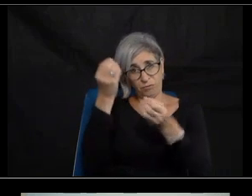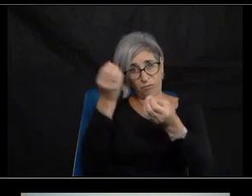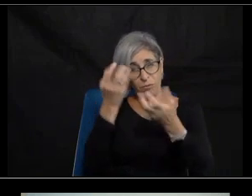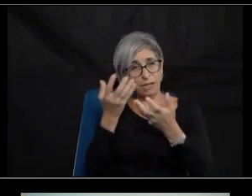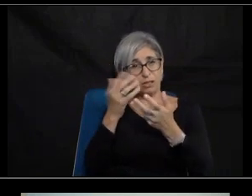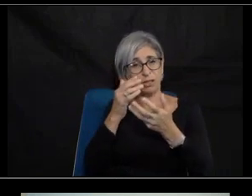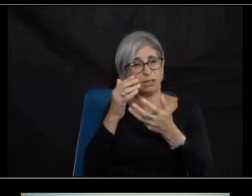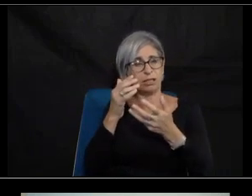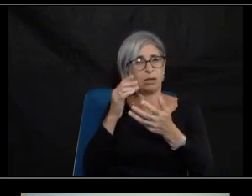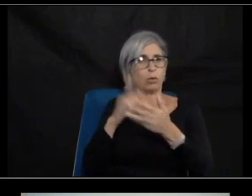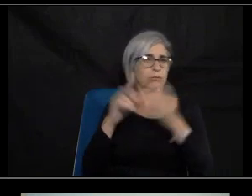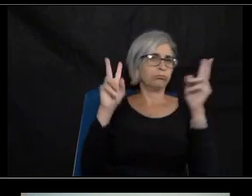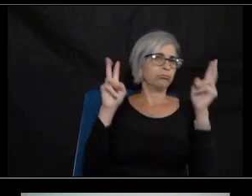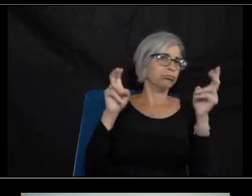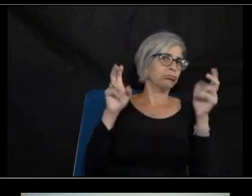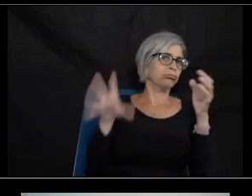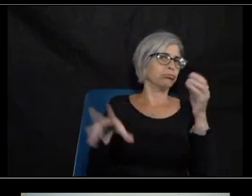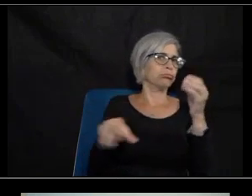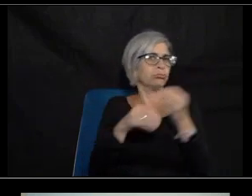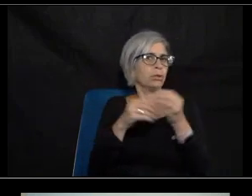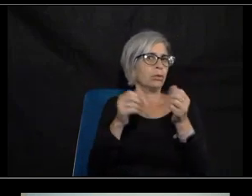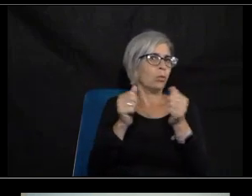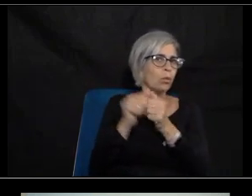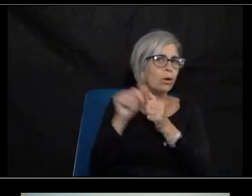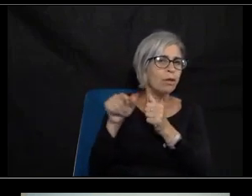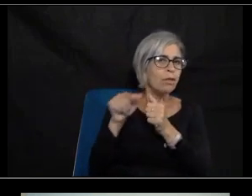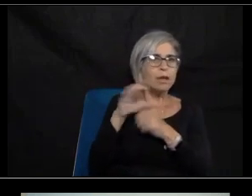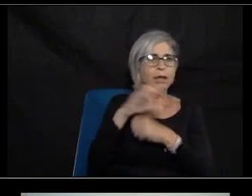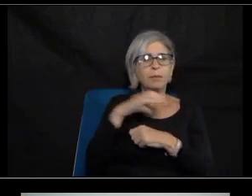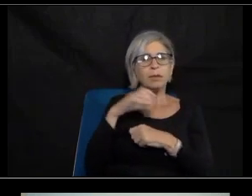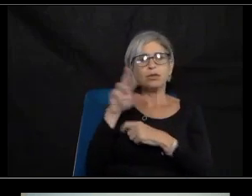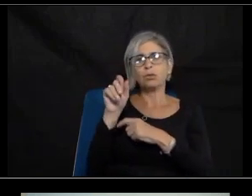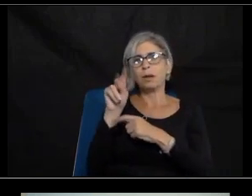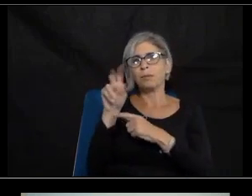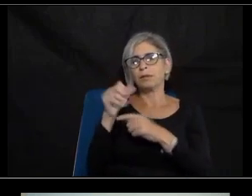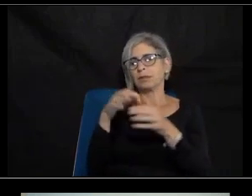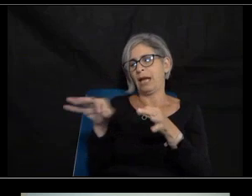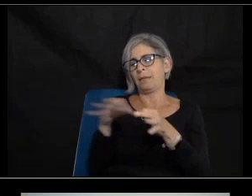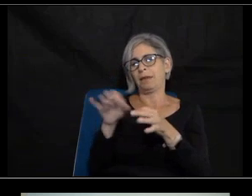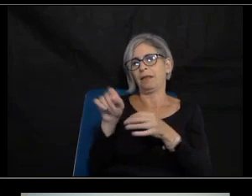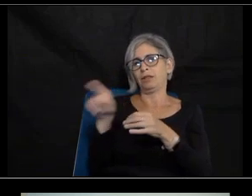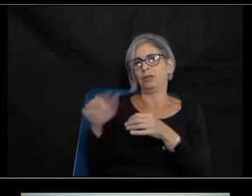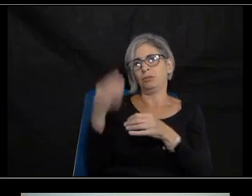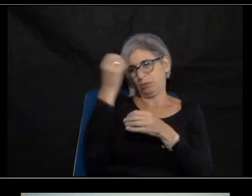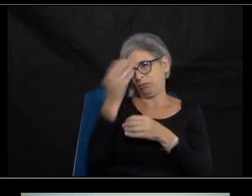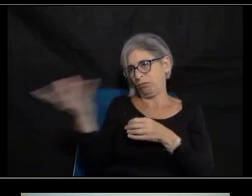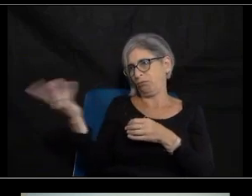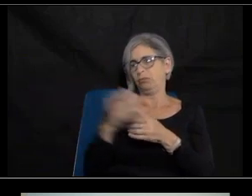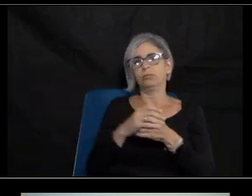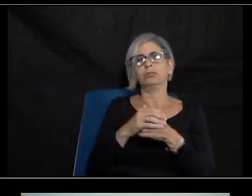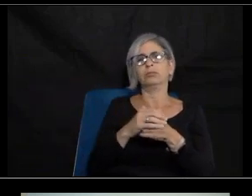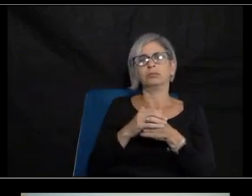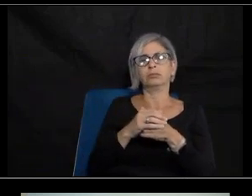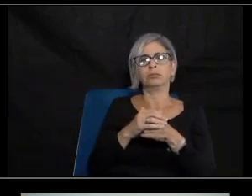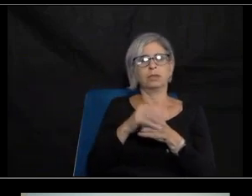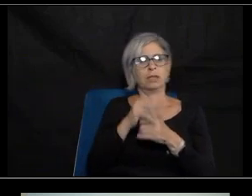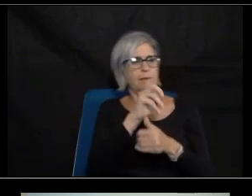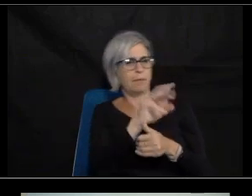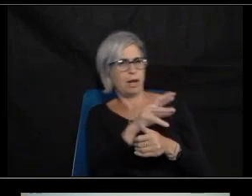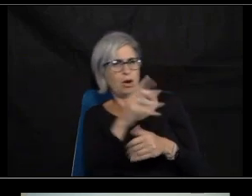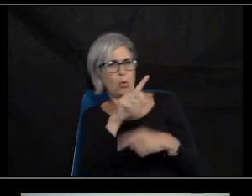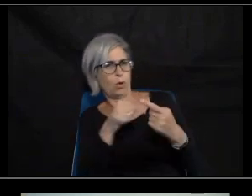put some subjectivity into it, along with Commissioner Romulus's comments that she'll let you know. Mayor, when would you like